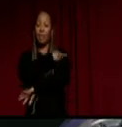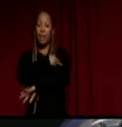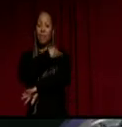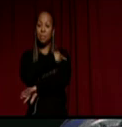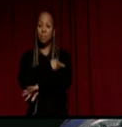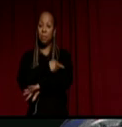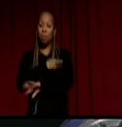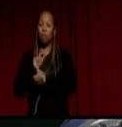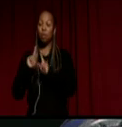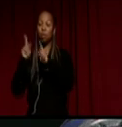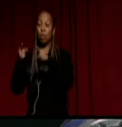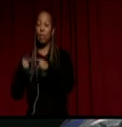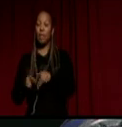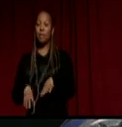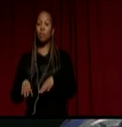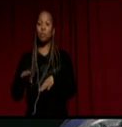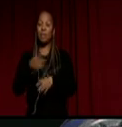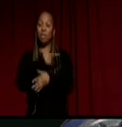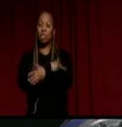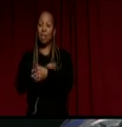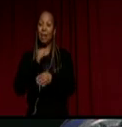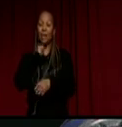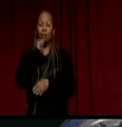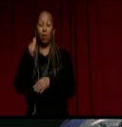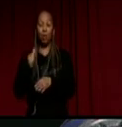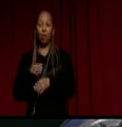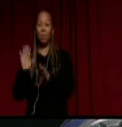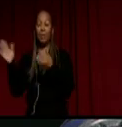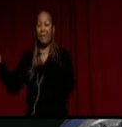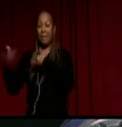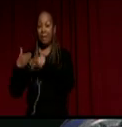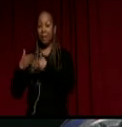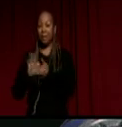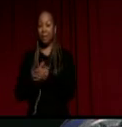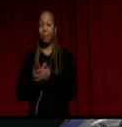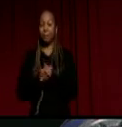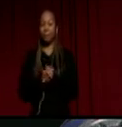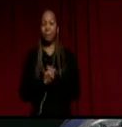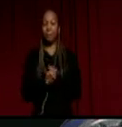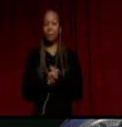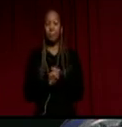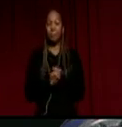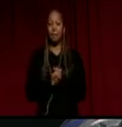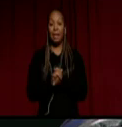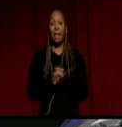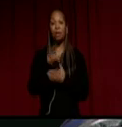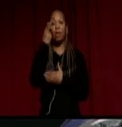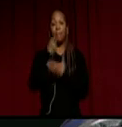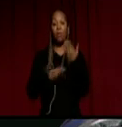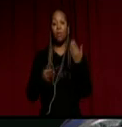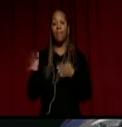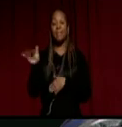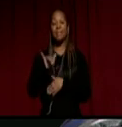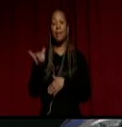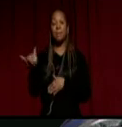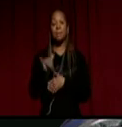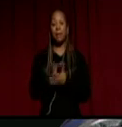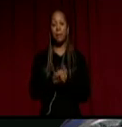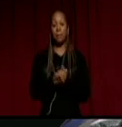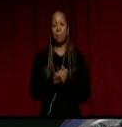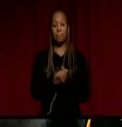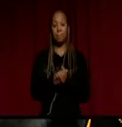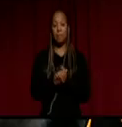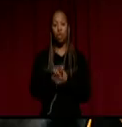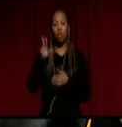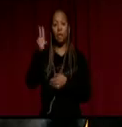or somewhere to get a flu shot, and you don't even want to be nowhere near it. So right. Get the flu shot now. And you can get both at the same time. And both then, what? You could